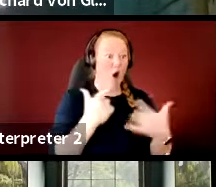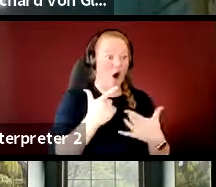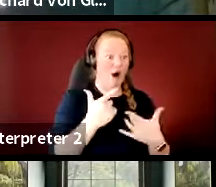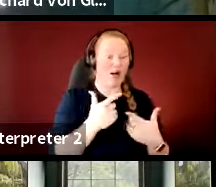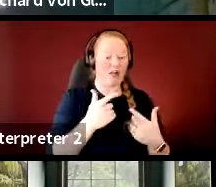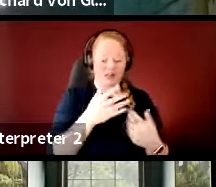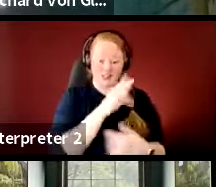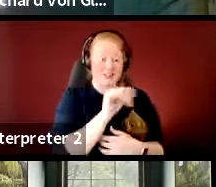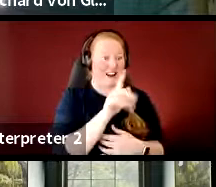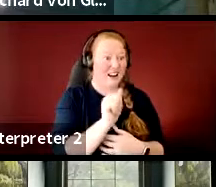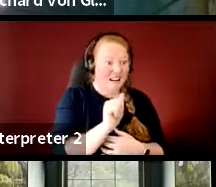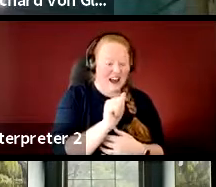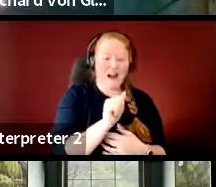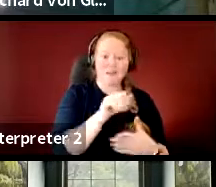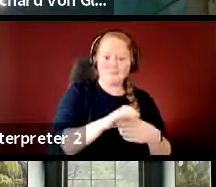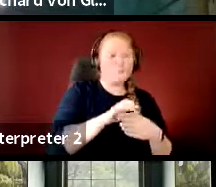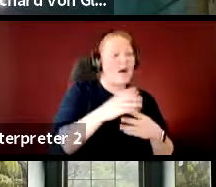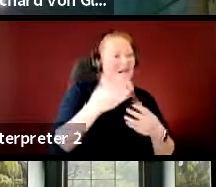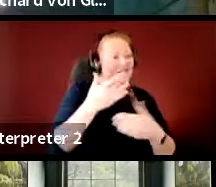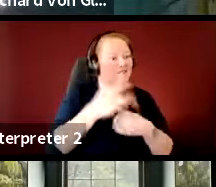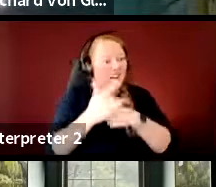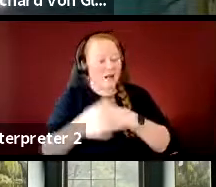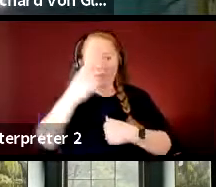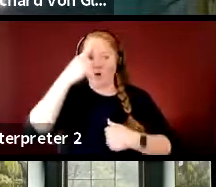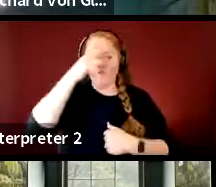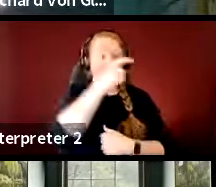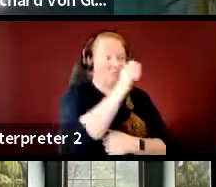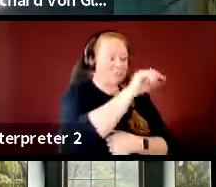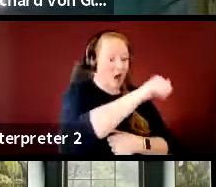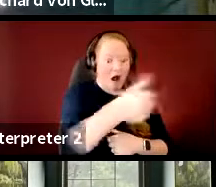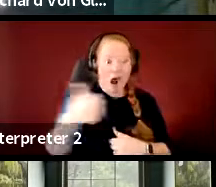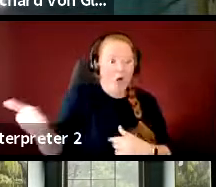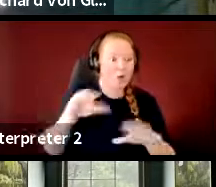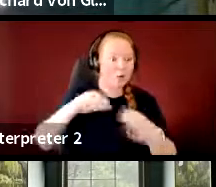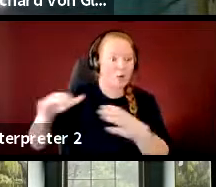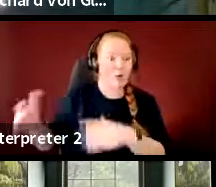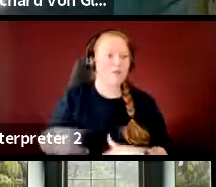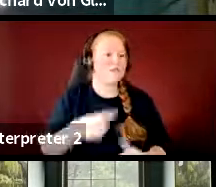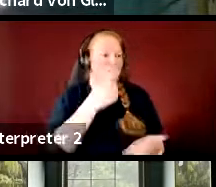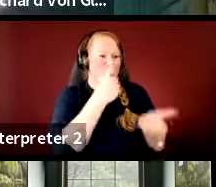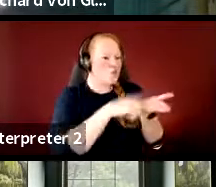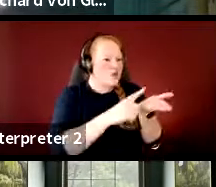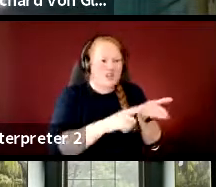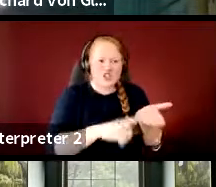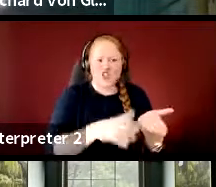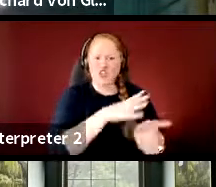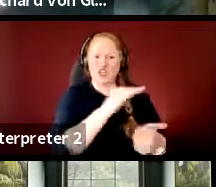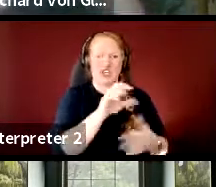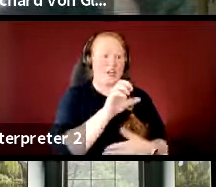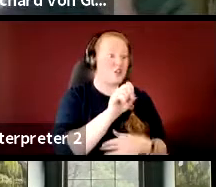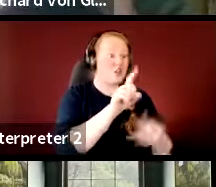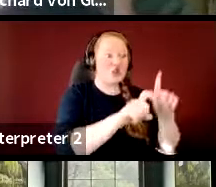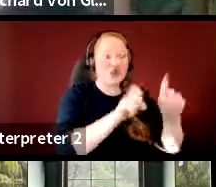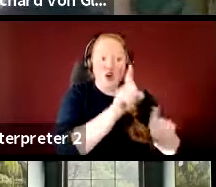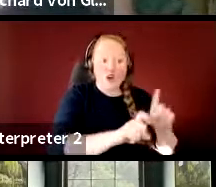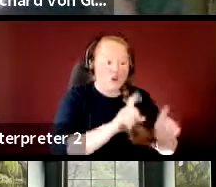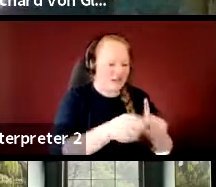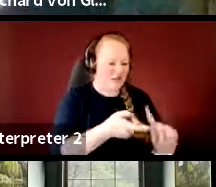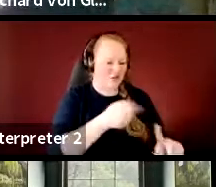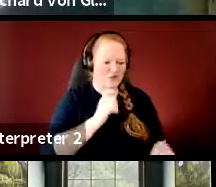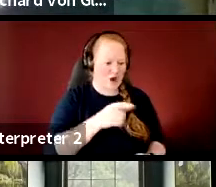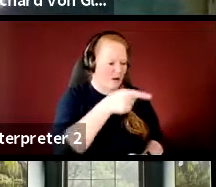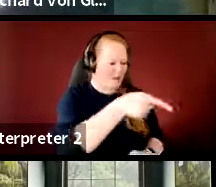groups large amounts of data from surveys, recent surveys, from earlier surveys, from regional social